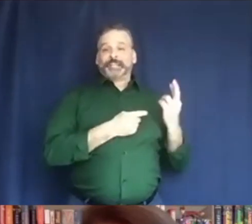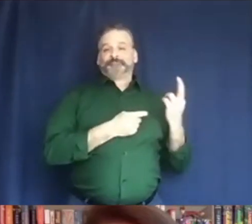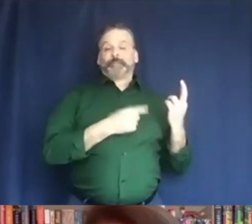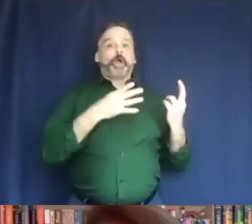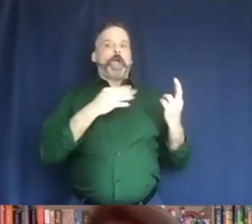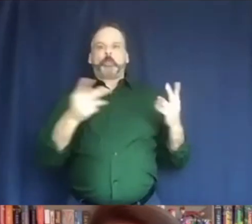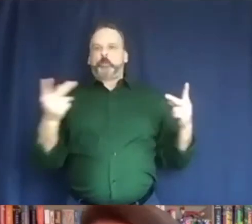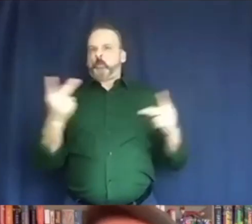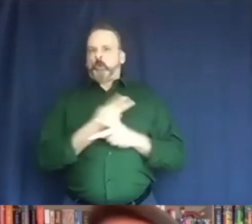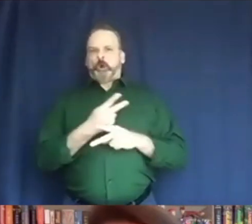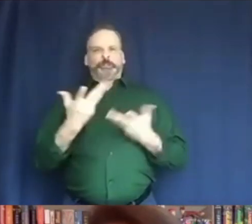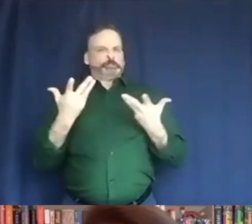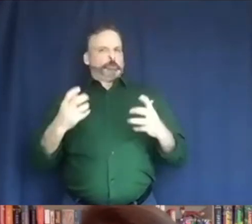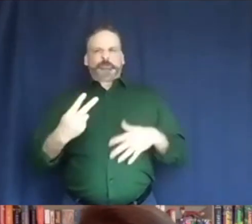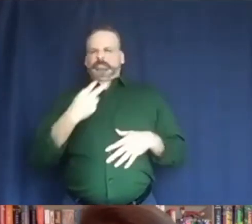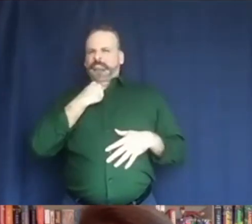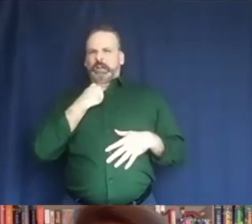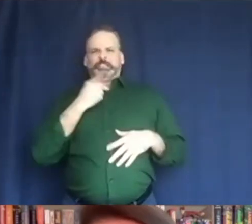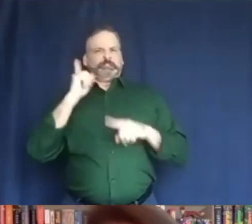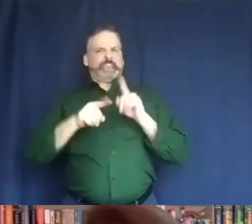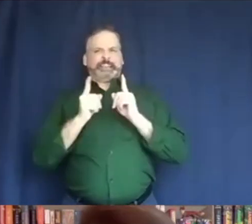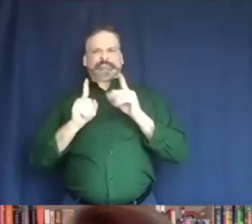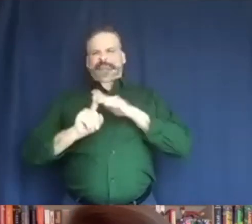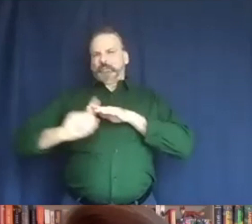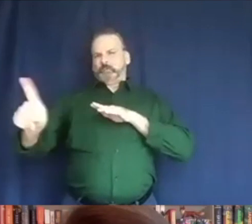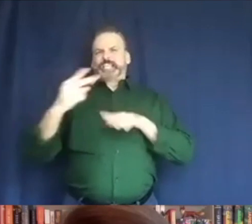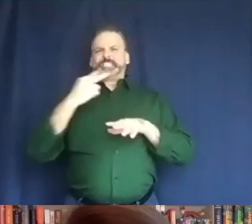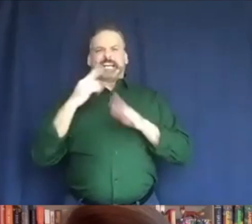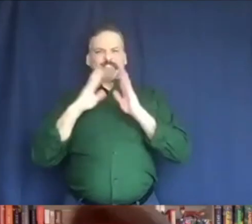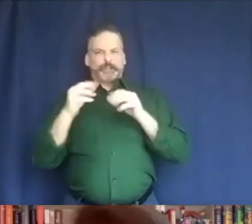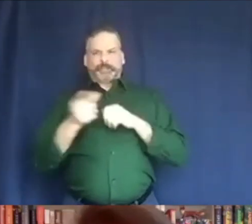that you can imagine? You just can't get away from them. You're stuck in the house with them.